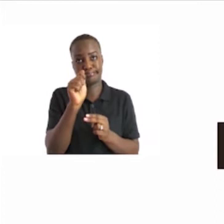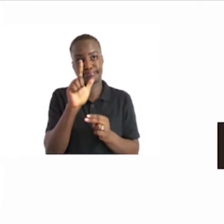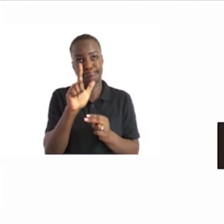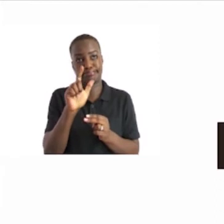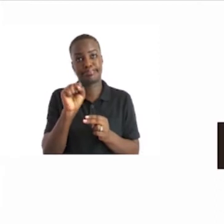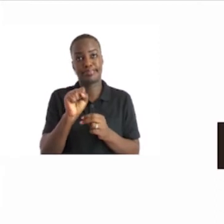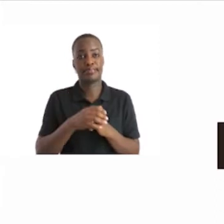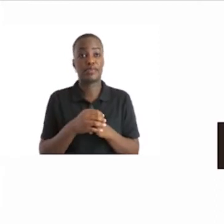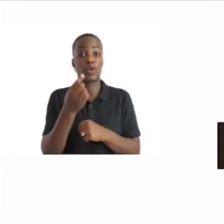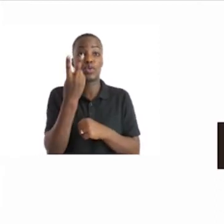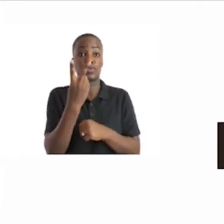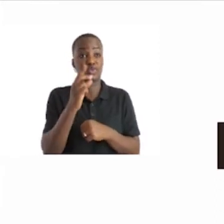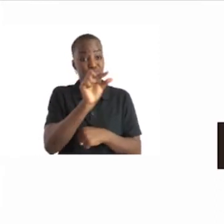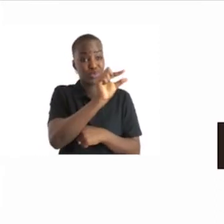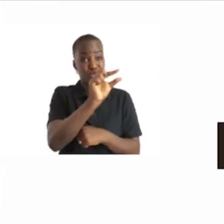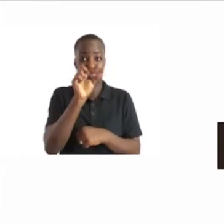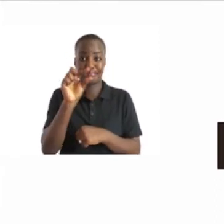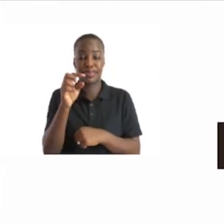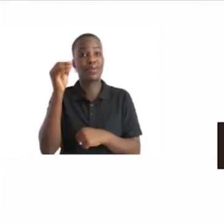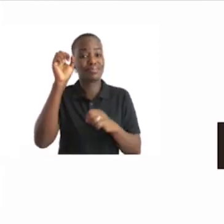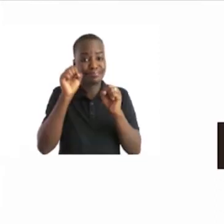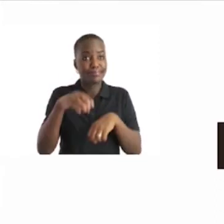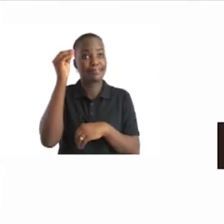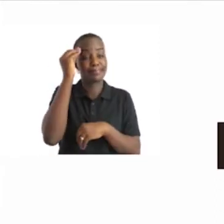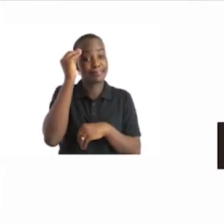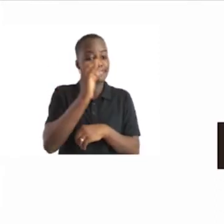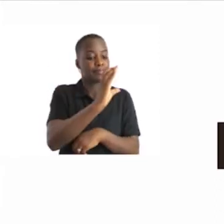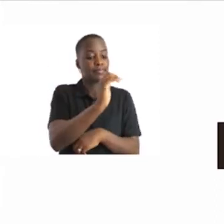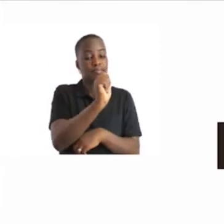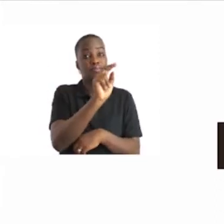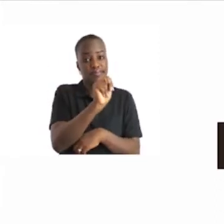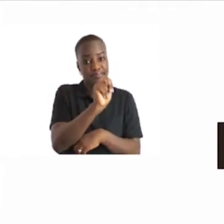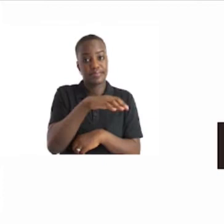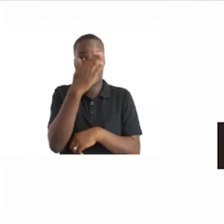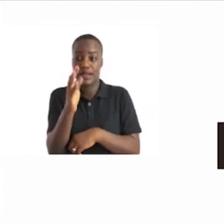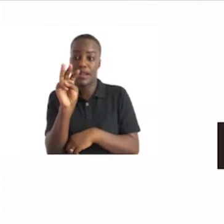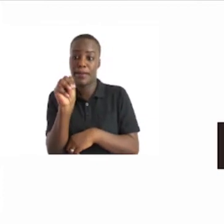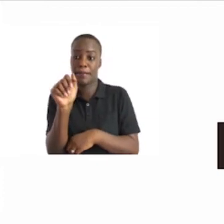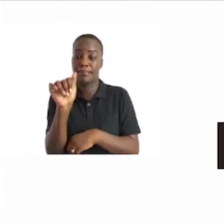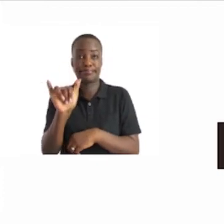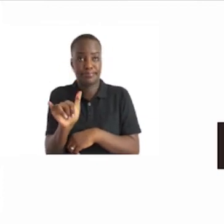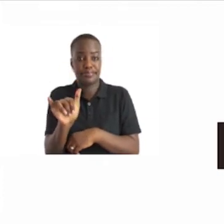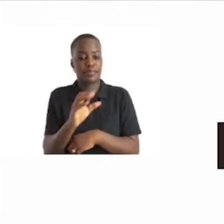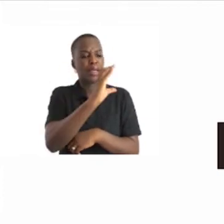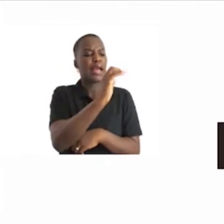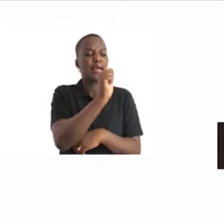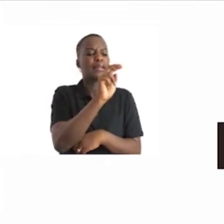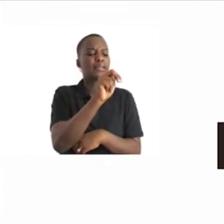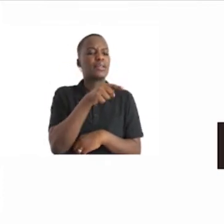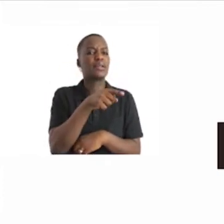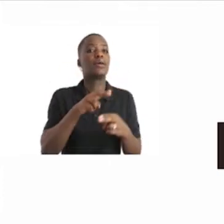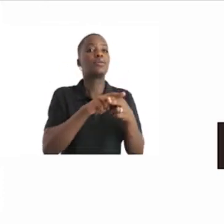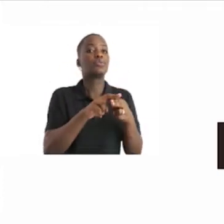are 2 words that you need to know, can and may. The word can is used